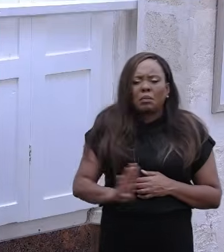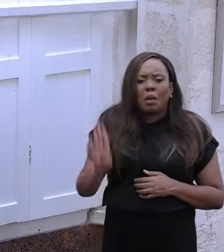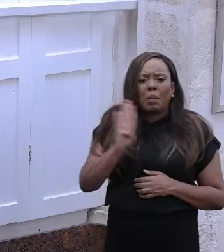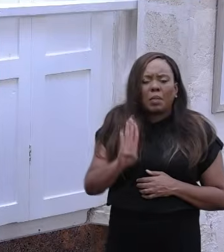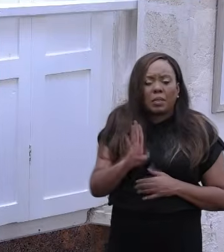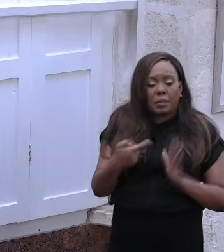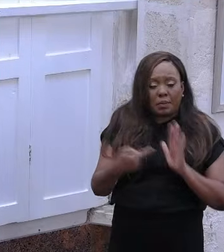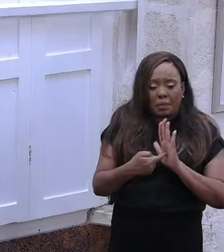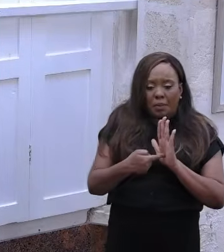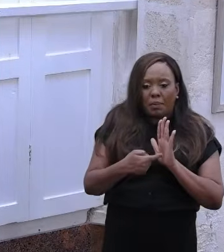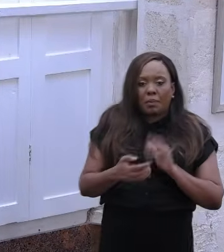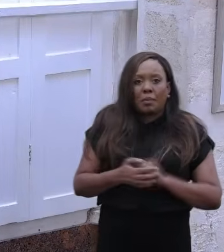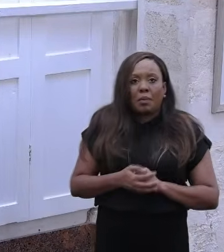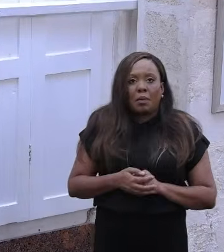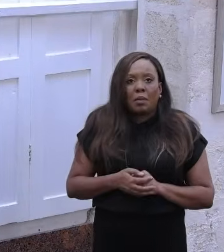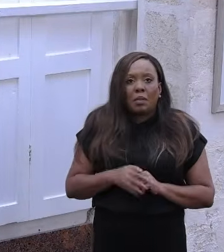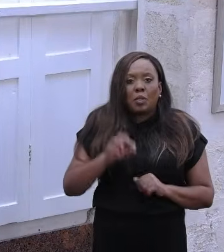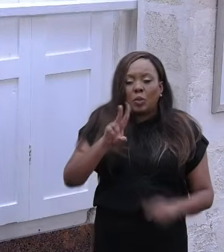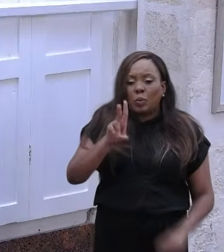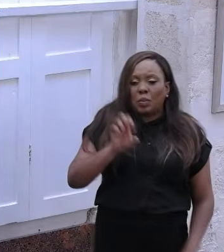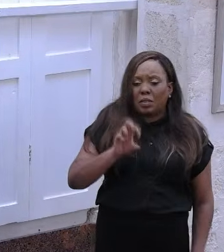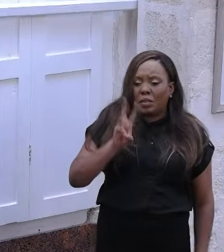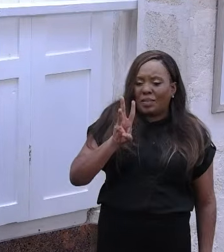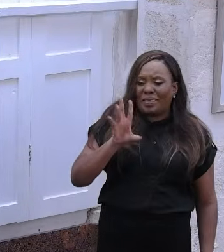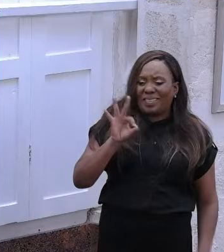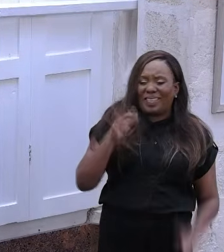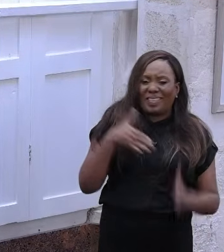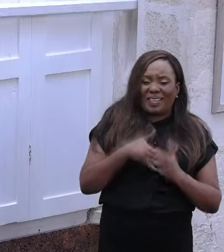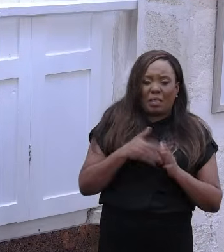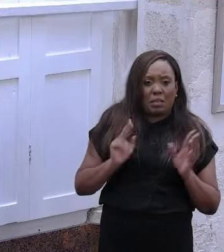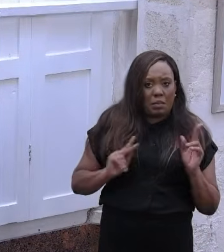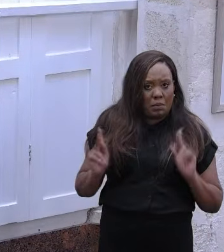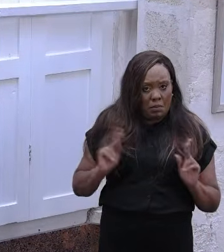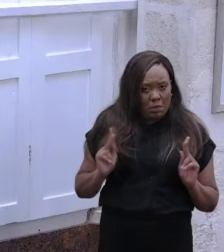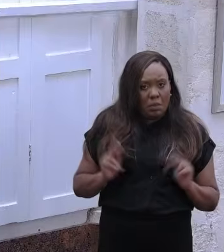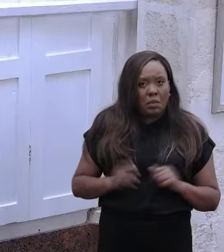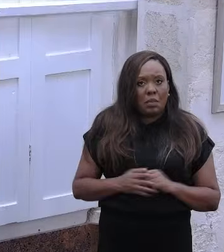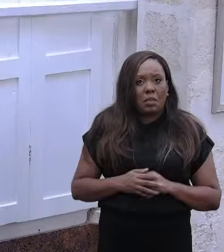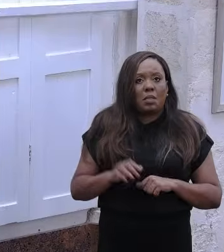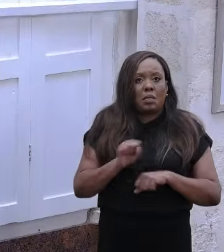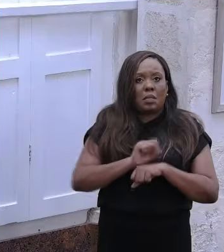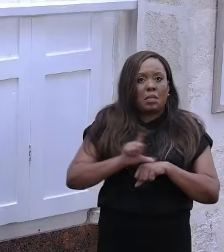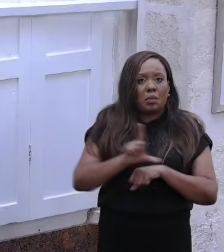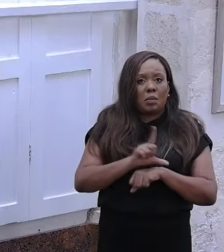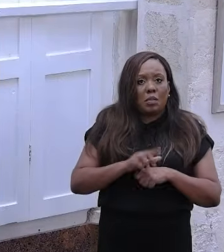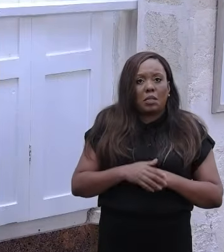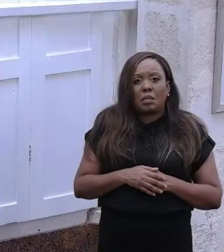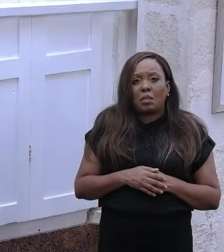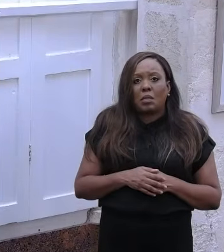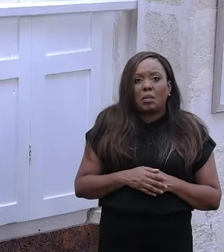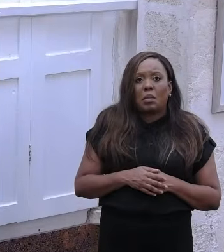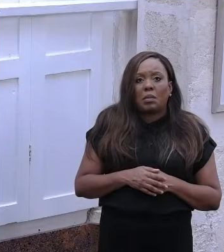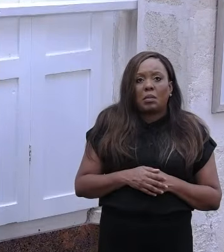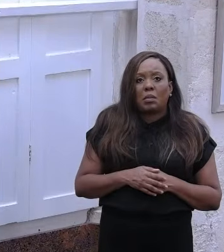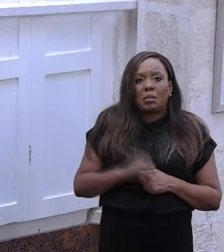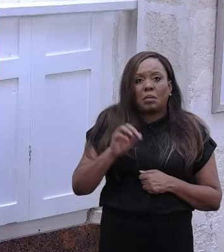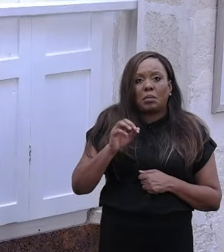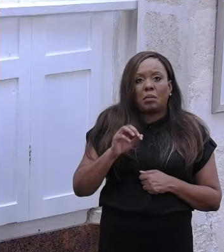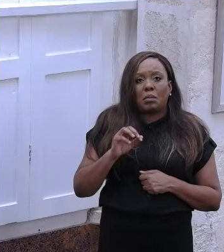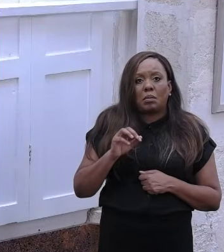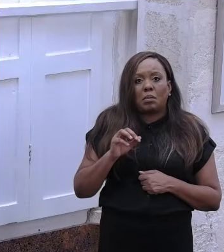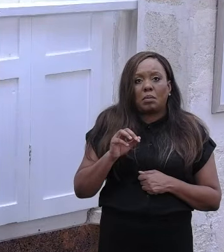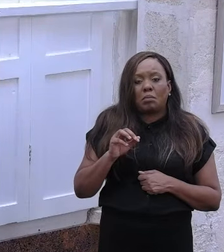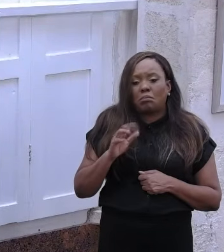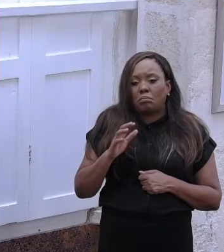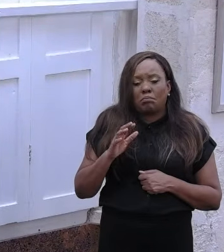example, 269,000 people. St. Lucia, 120,000 people. Both